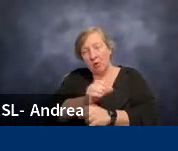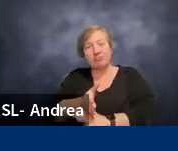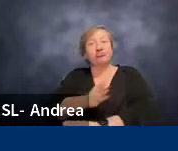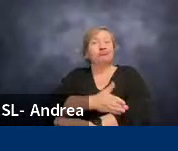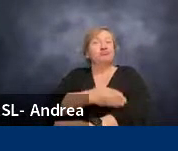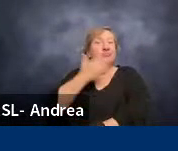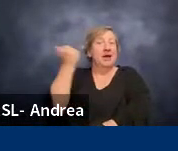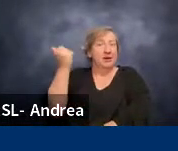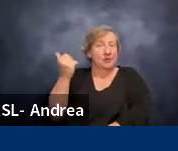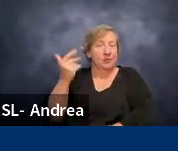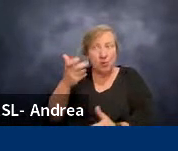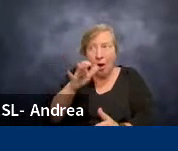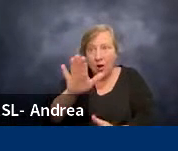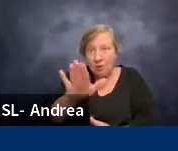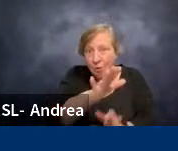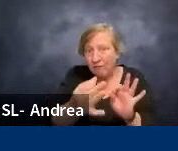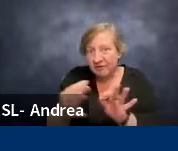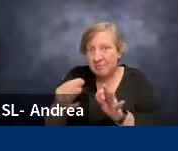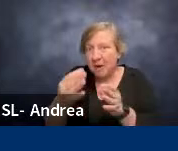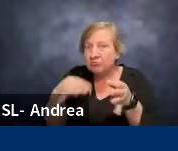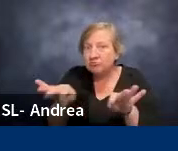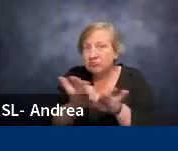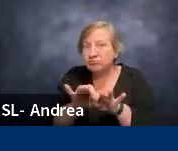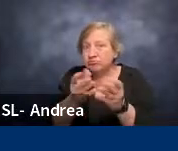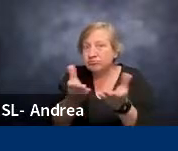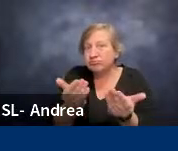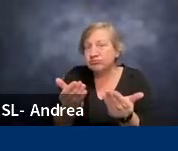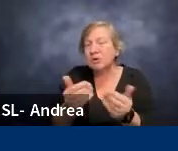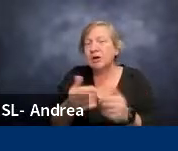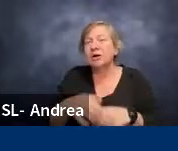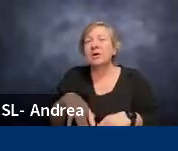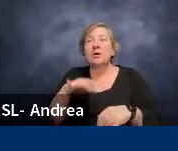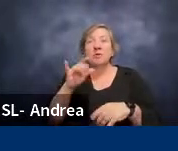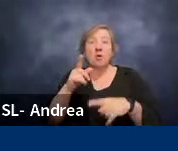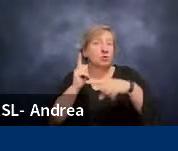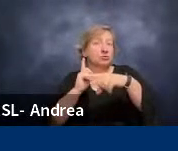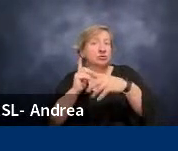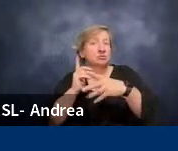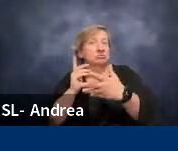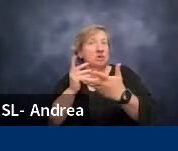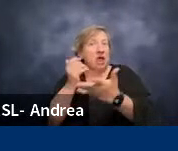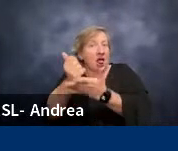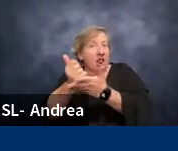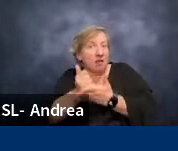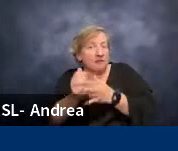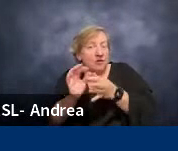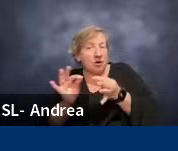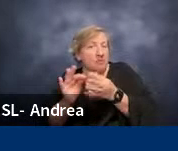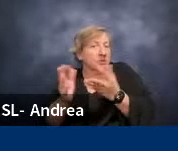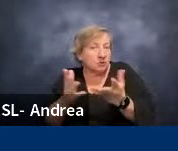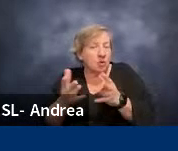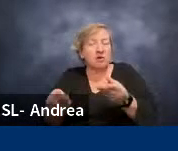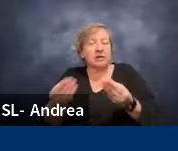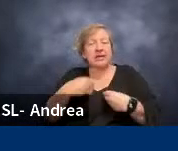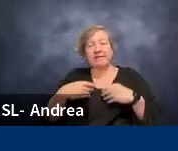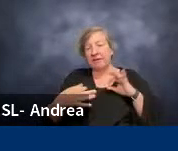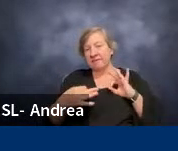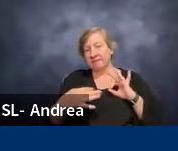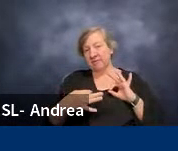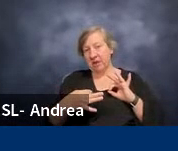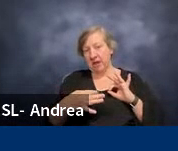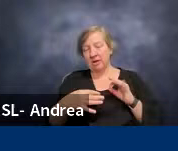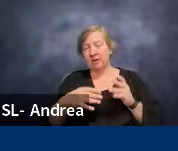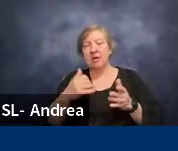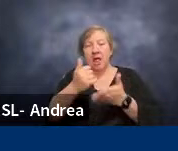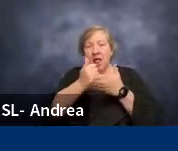hear from you. And those constructive comments really are the ones that provide feedback that will help us either